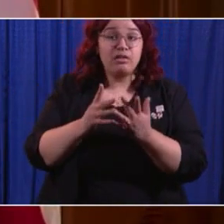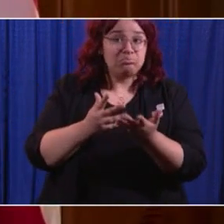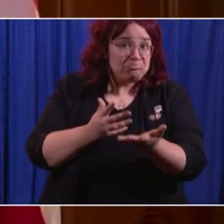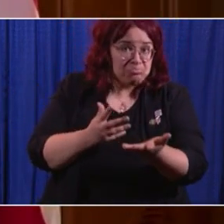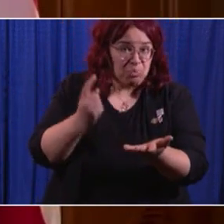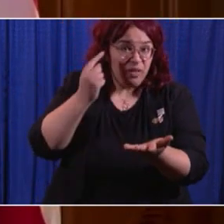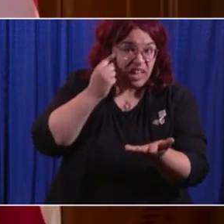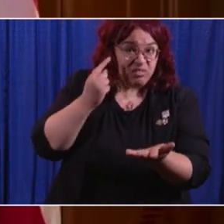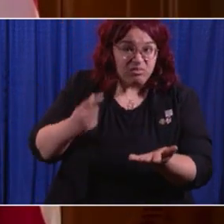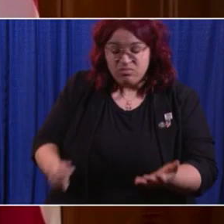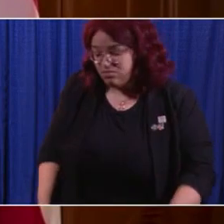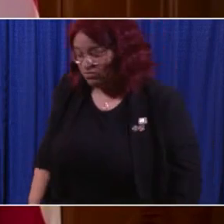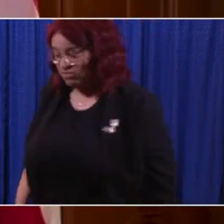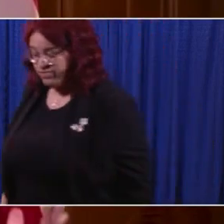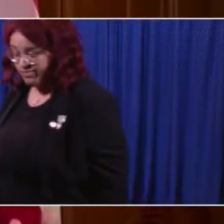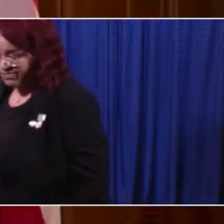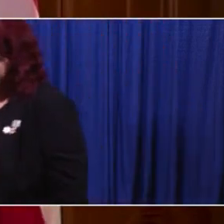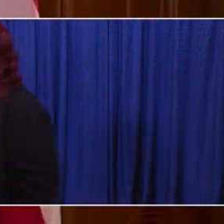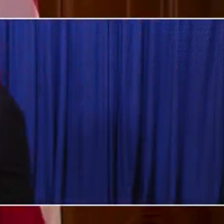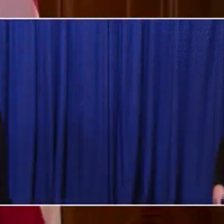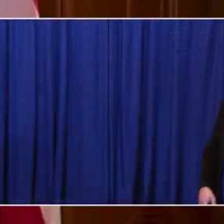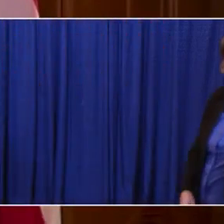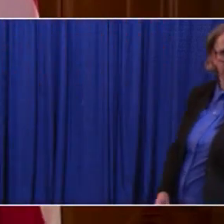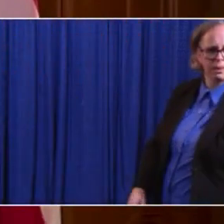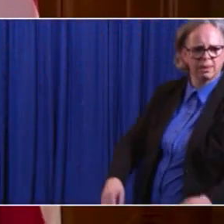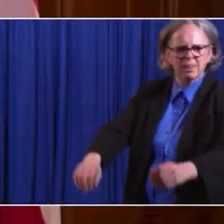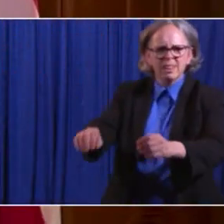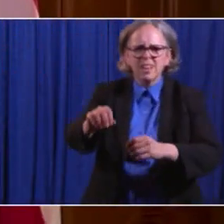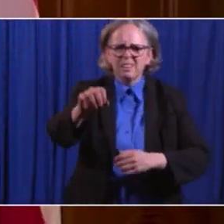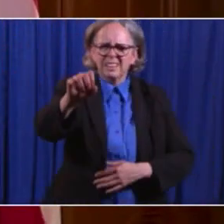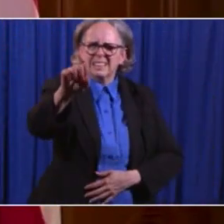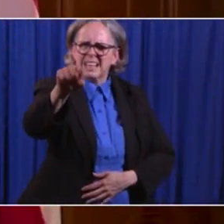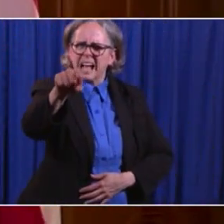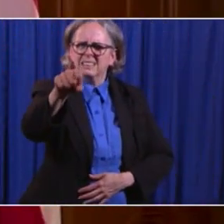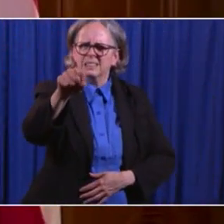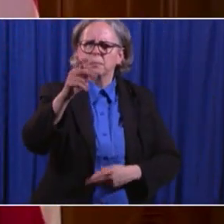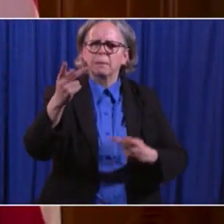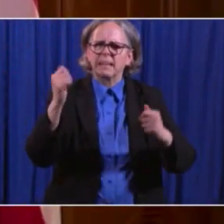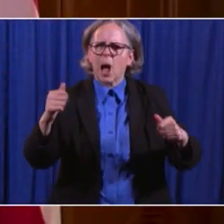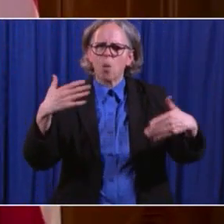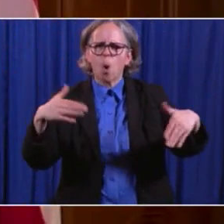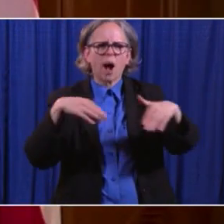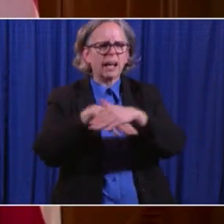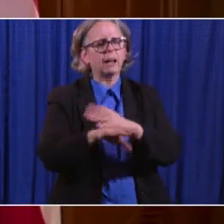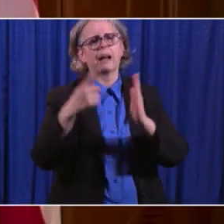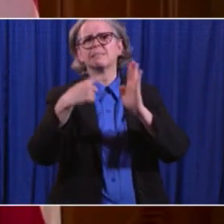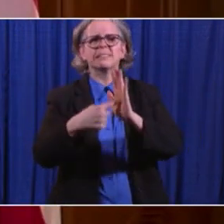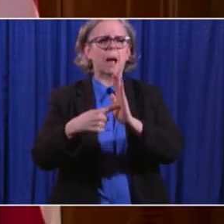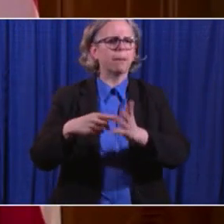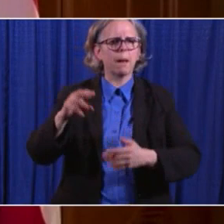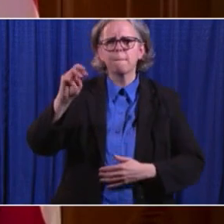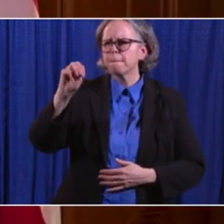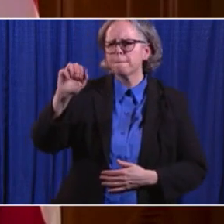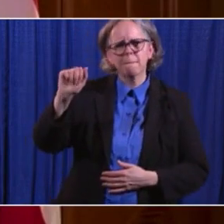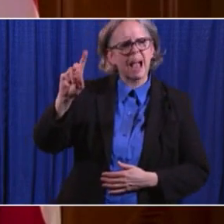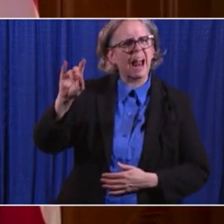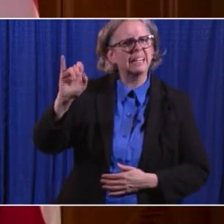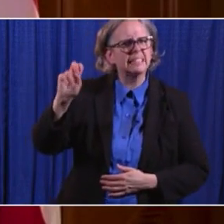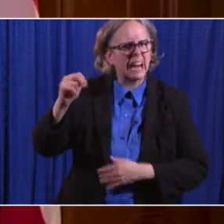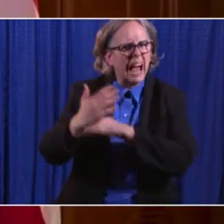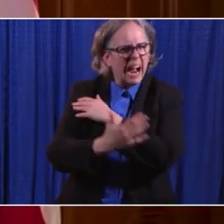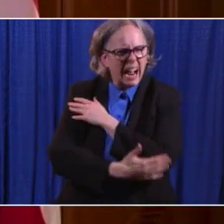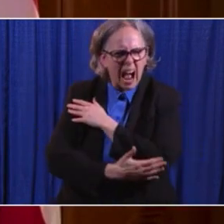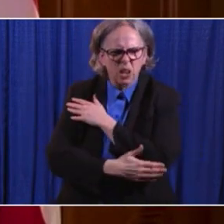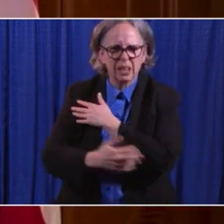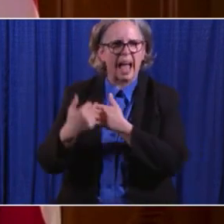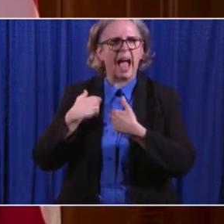have some of those. Madison County, for example, a drive-through. It's my understanding you do not have to get an appointment there. I